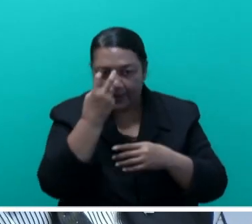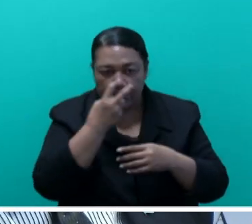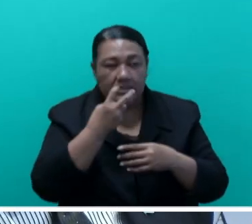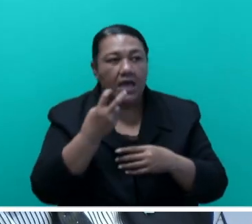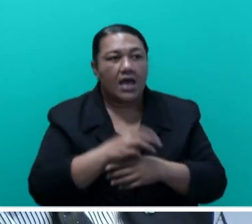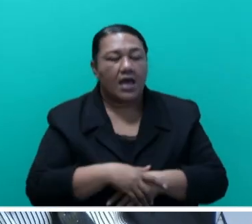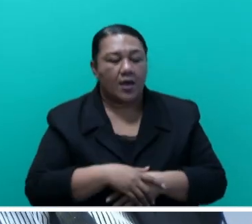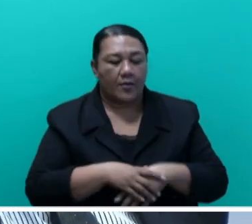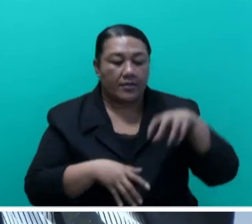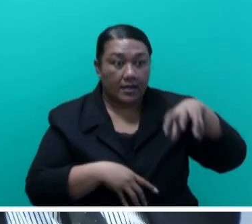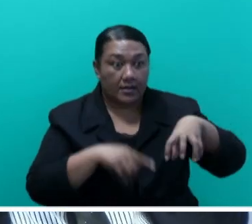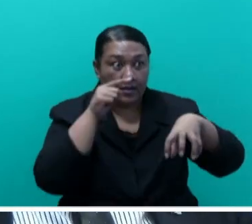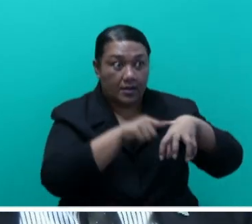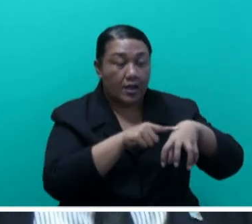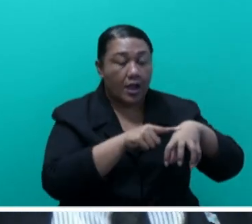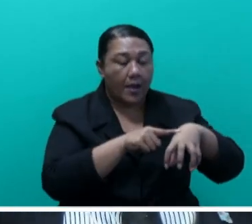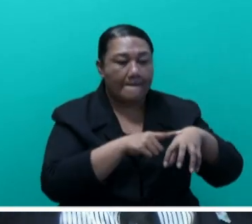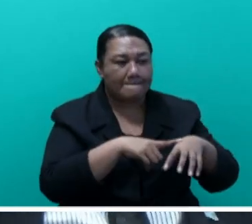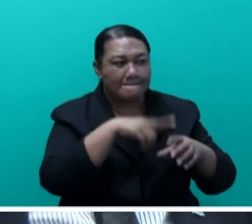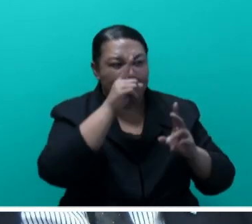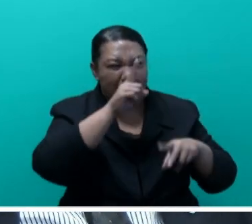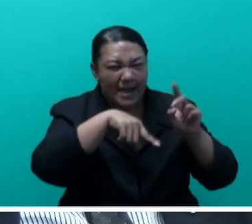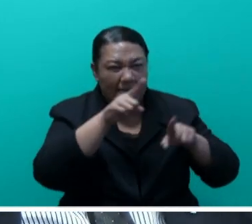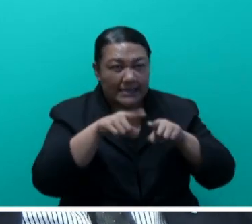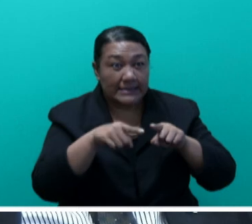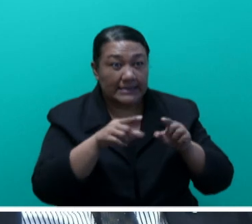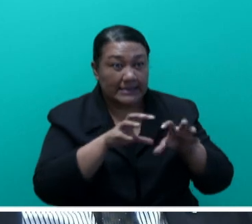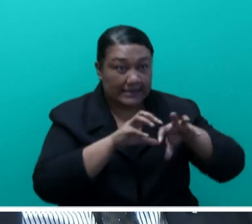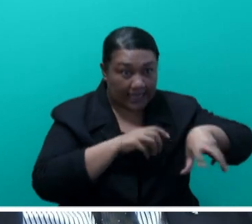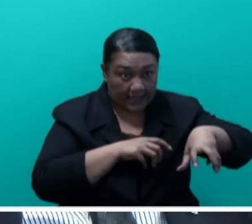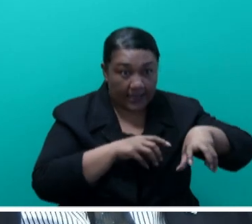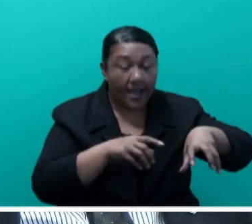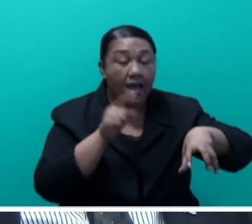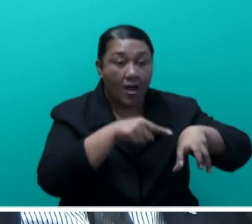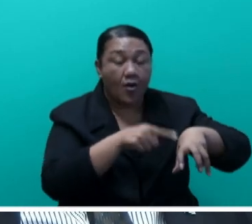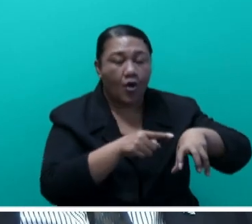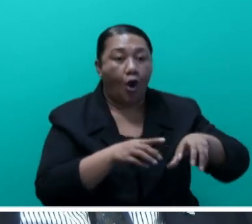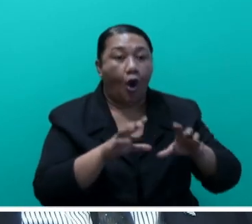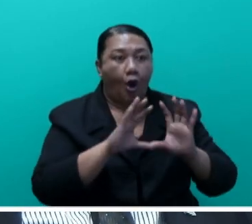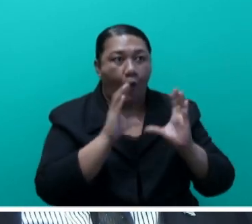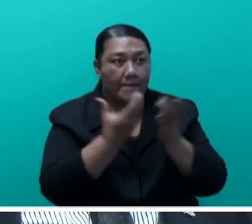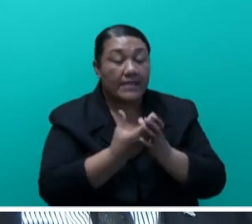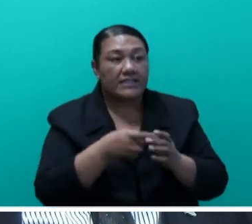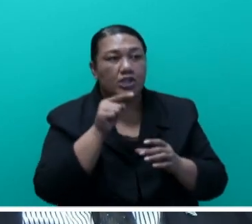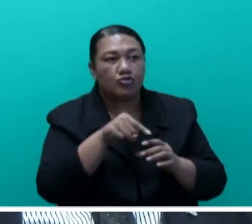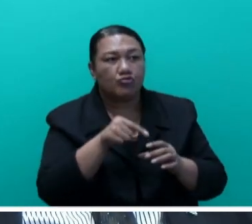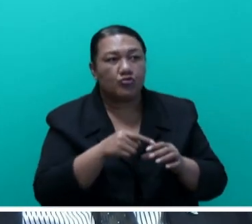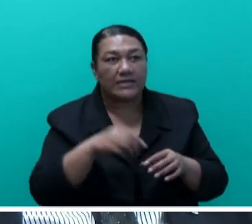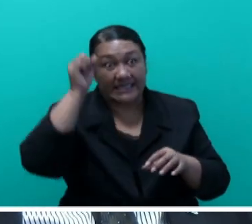Multi-Sector Coordination Committee Monitoring and Evaluation Mechanism, comprising of